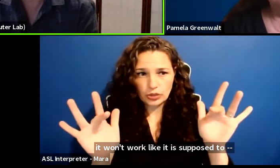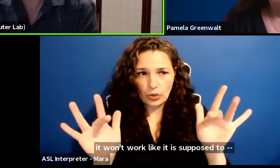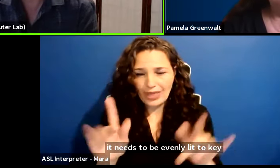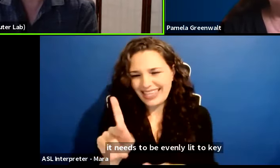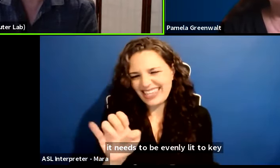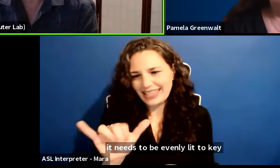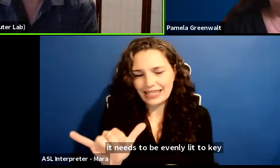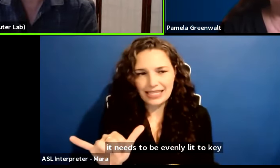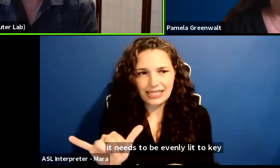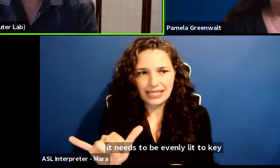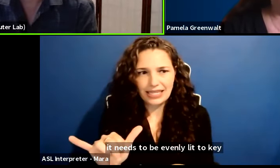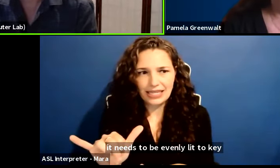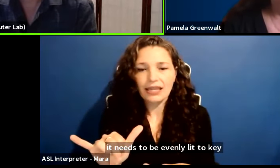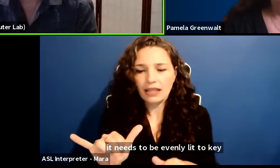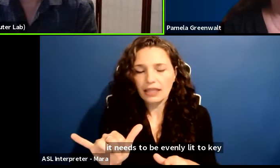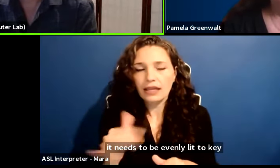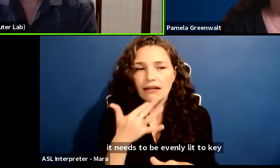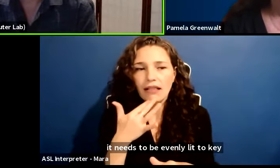of your choosing.